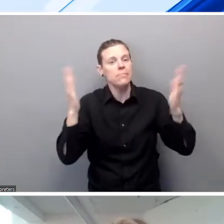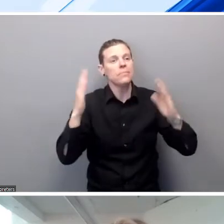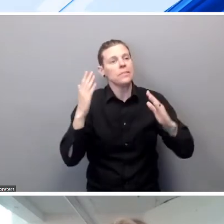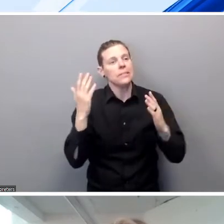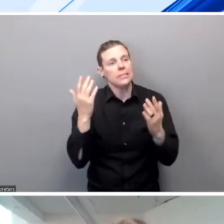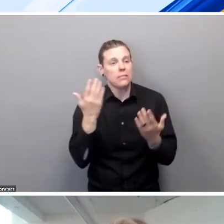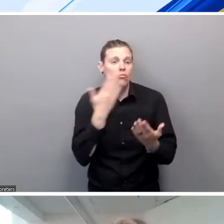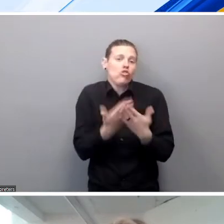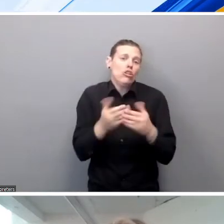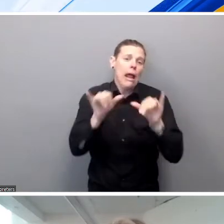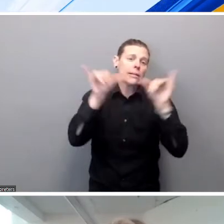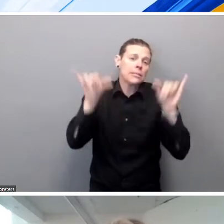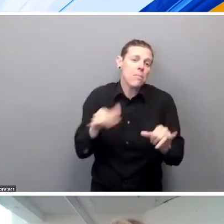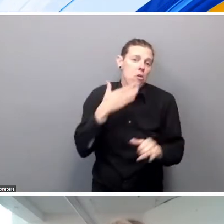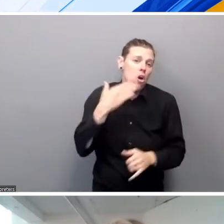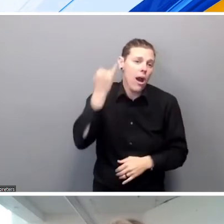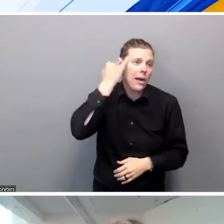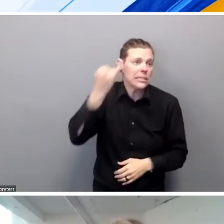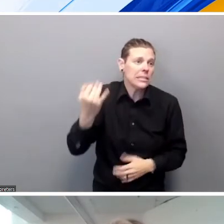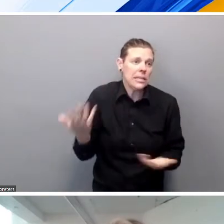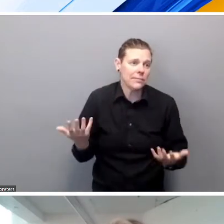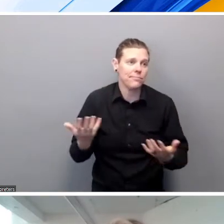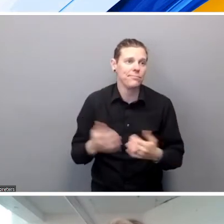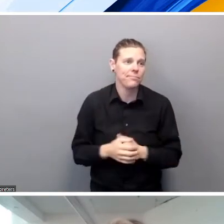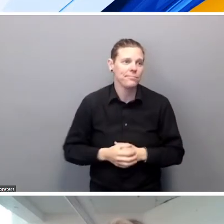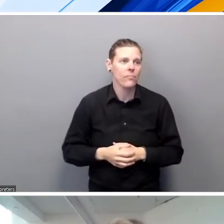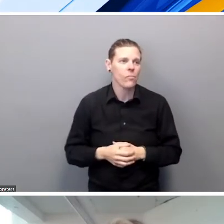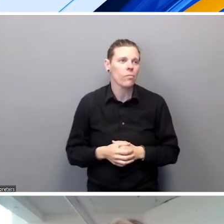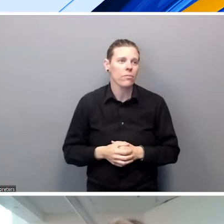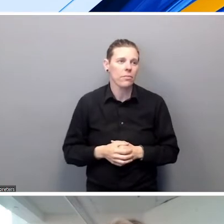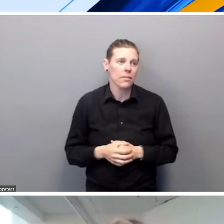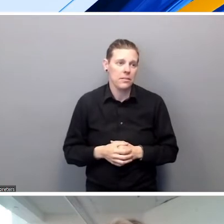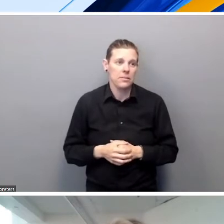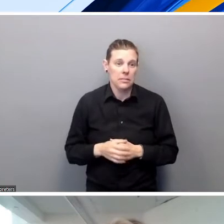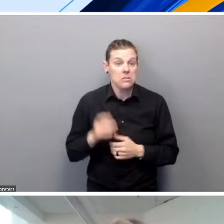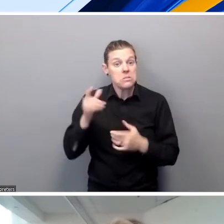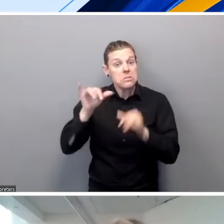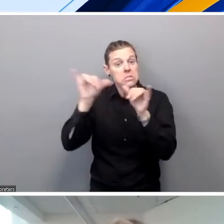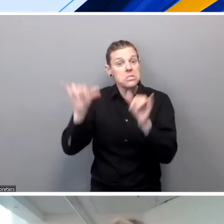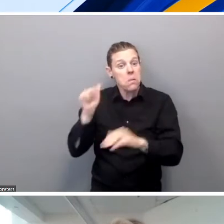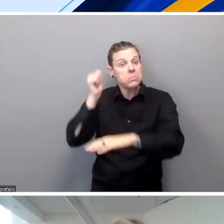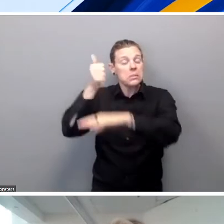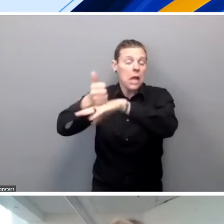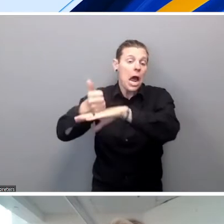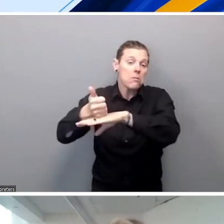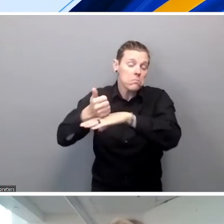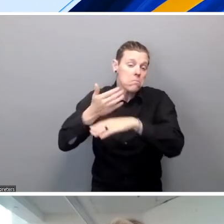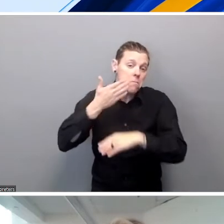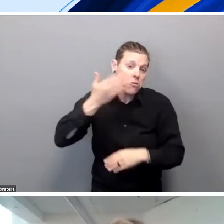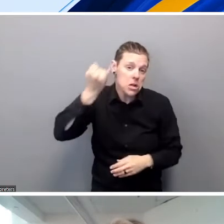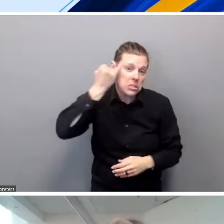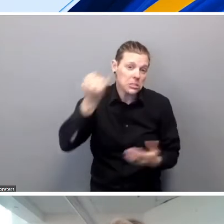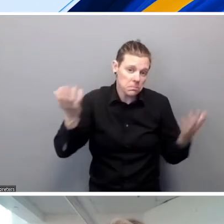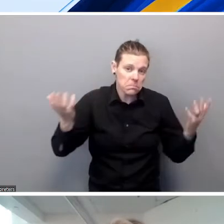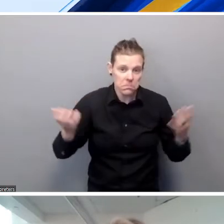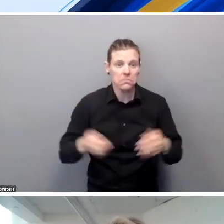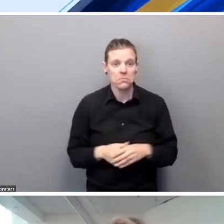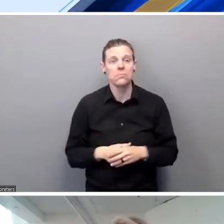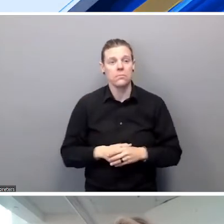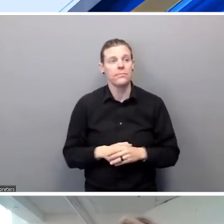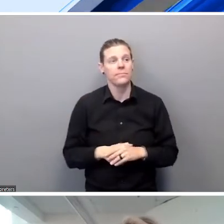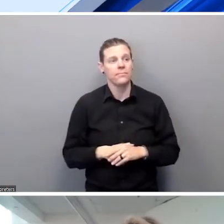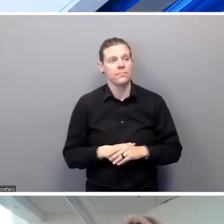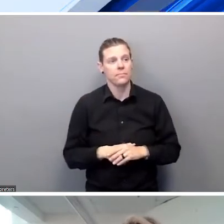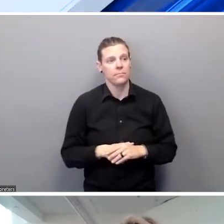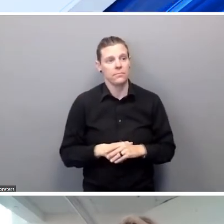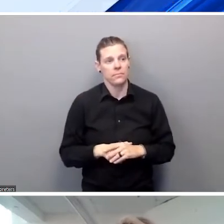I don't like the name passport, but where that system is in place. So I think we would also need a little bit more science to